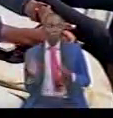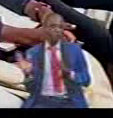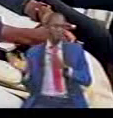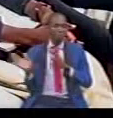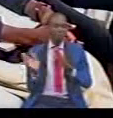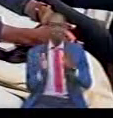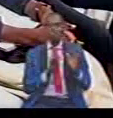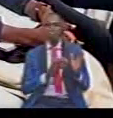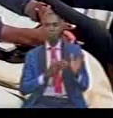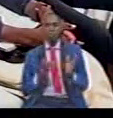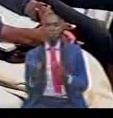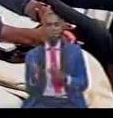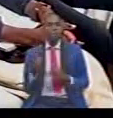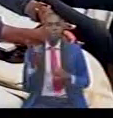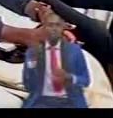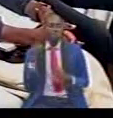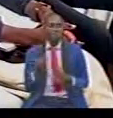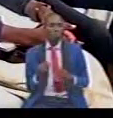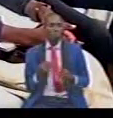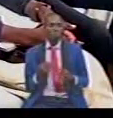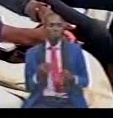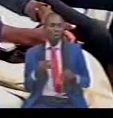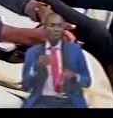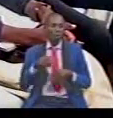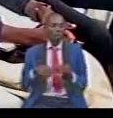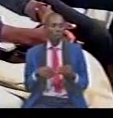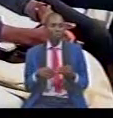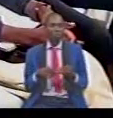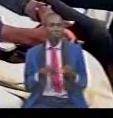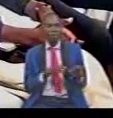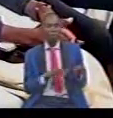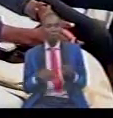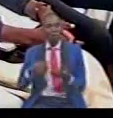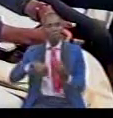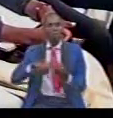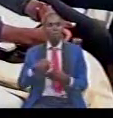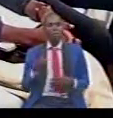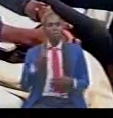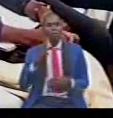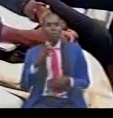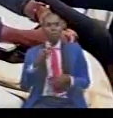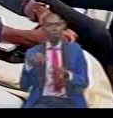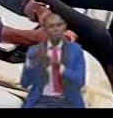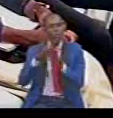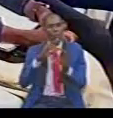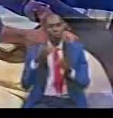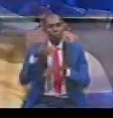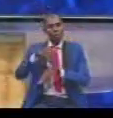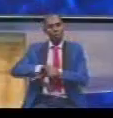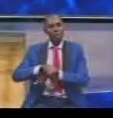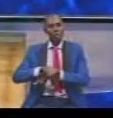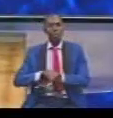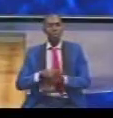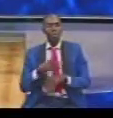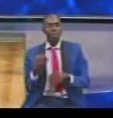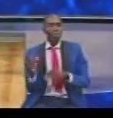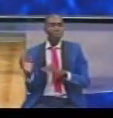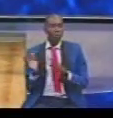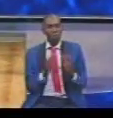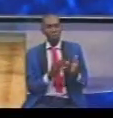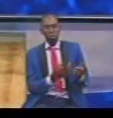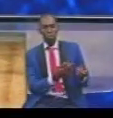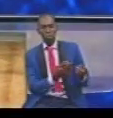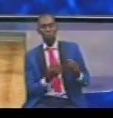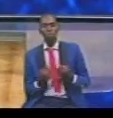them. About the fourth watch of the night, he cometh unto them. He wasn't looking at the